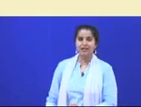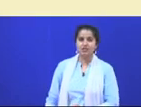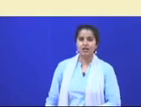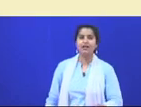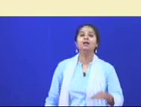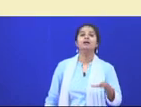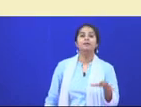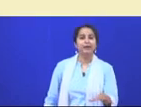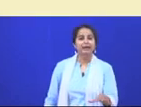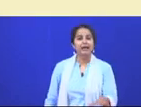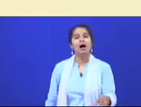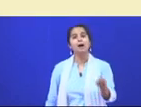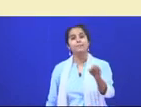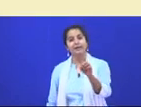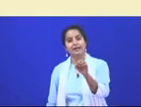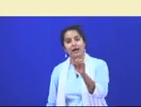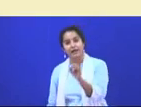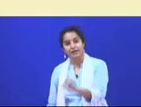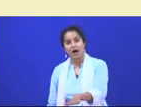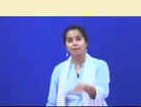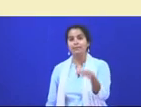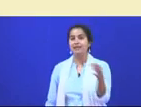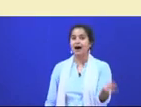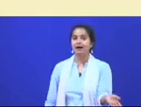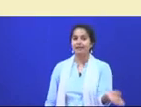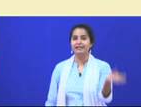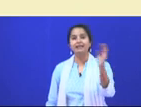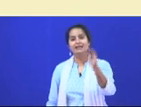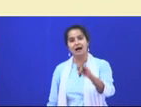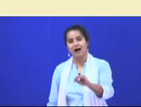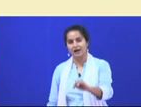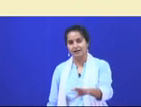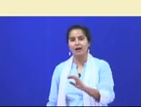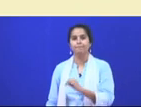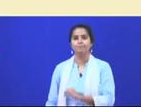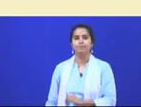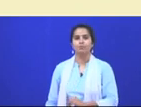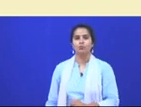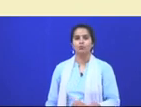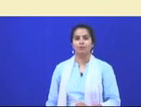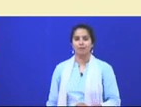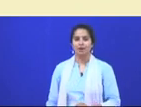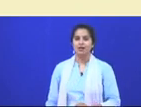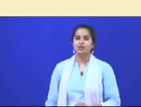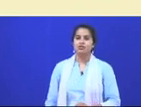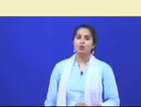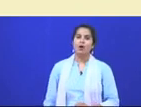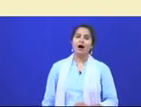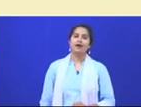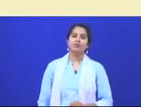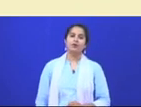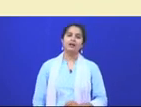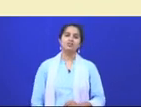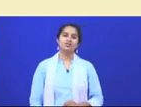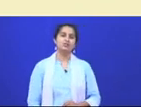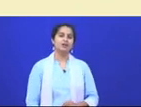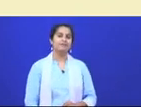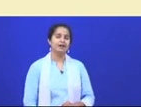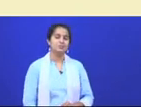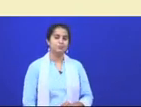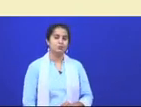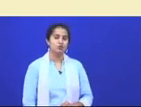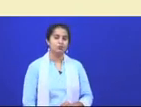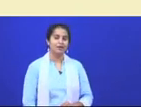So, in a nutshell, mahila, mahilayam. Nari, naryam. Uttamam. So, I thought I'll